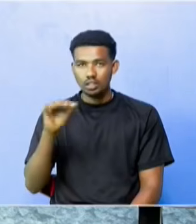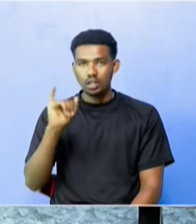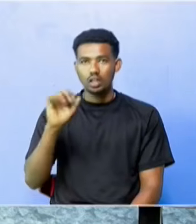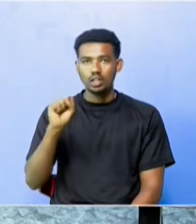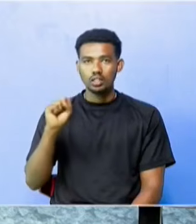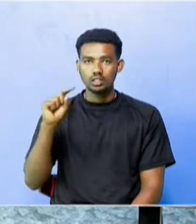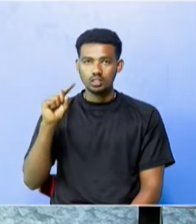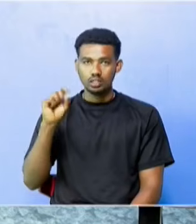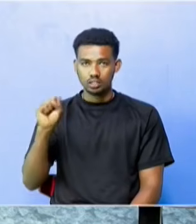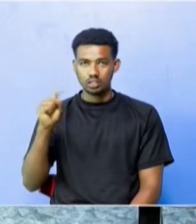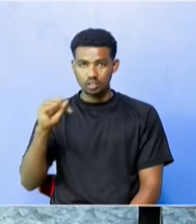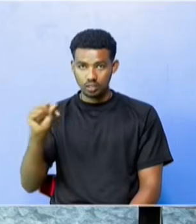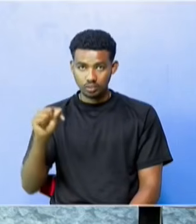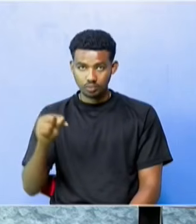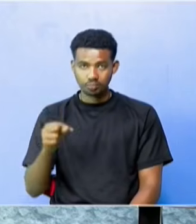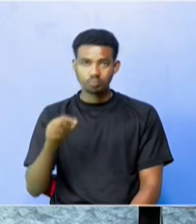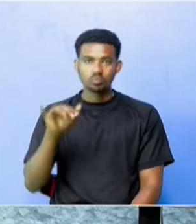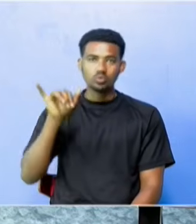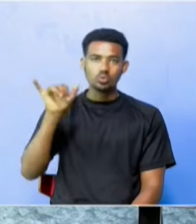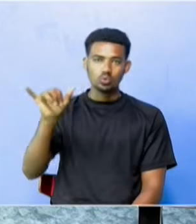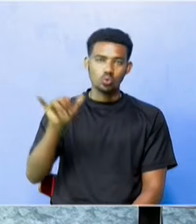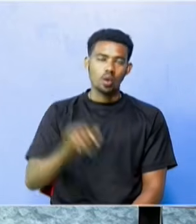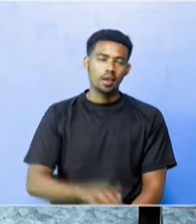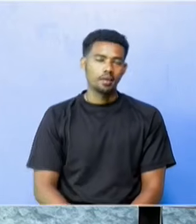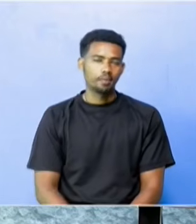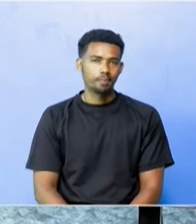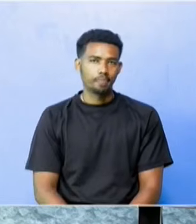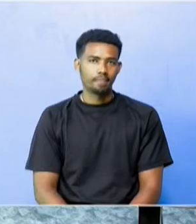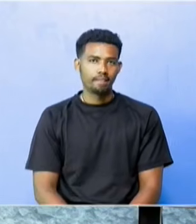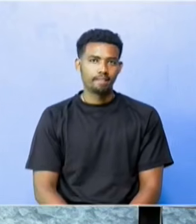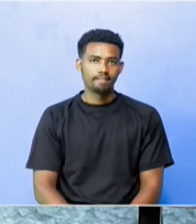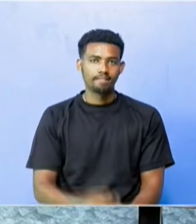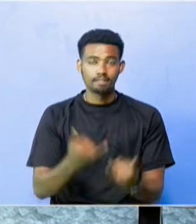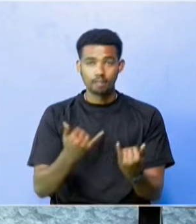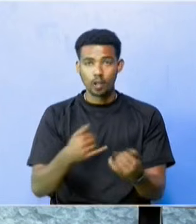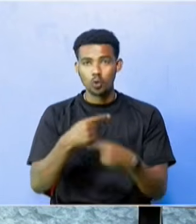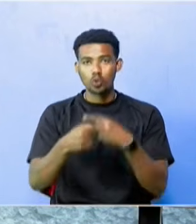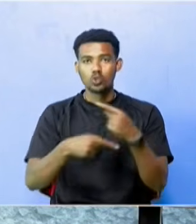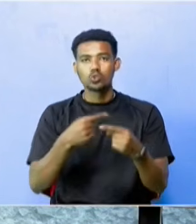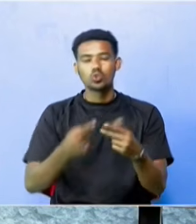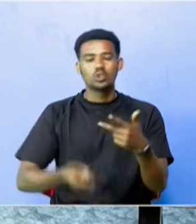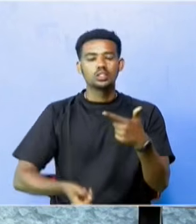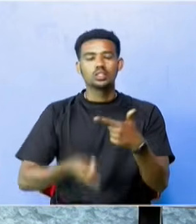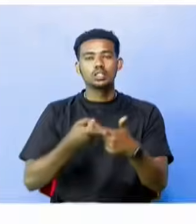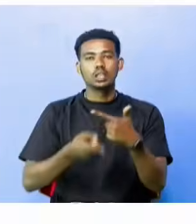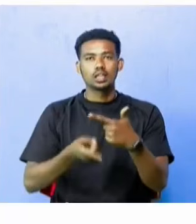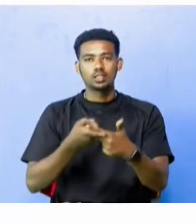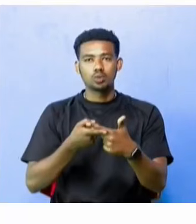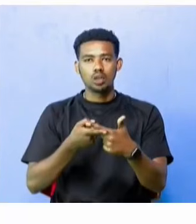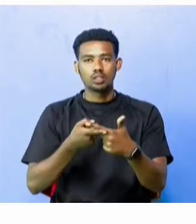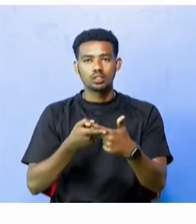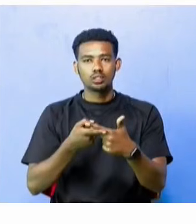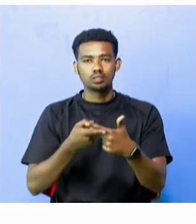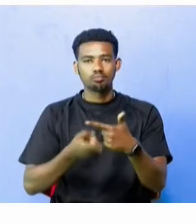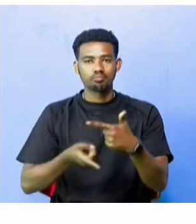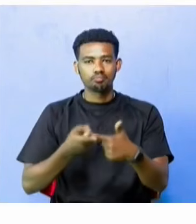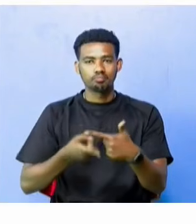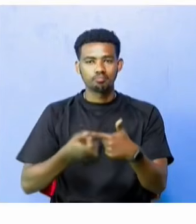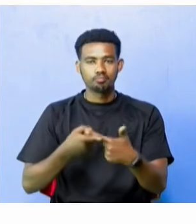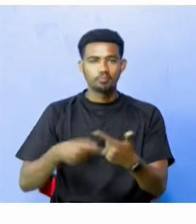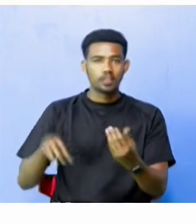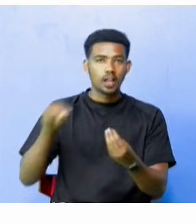IEST when it comes to Y, all right? Let's go to the second ones. The second ones are